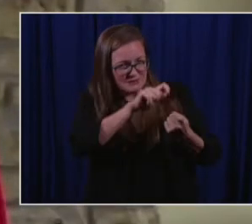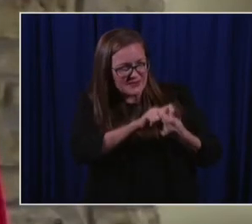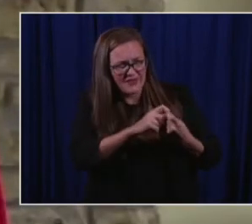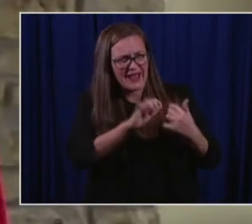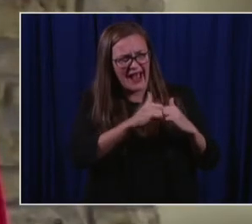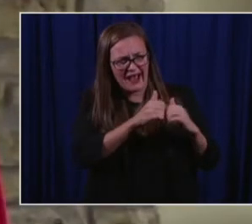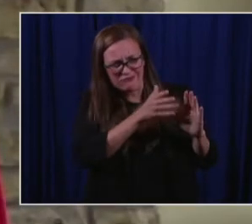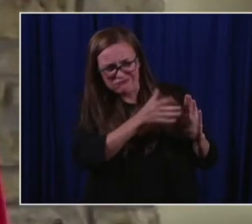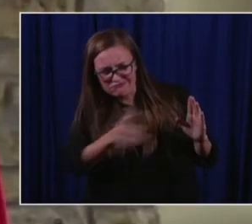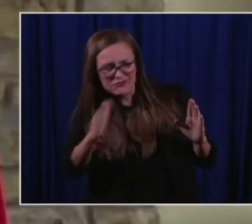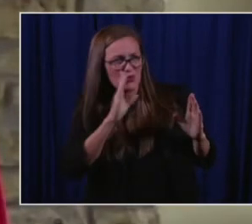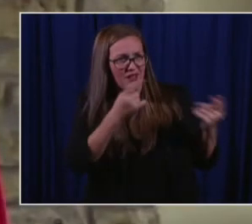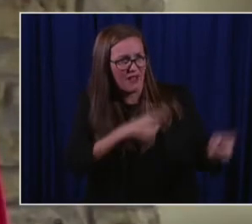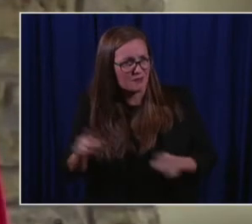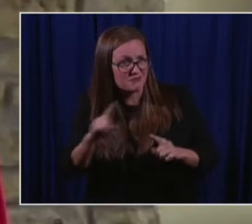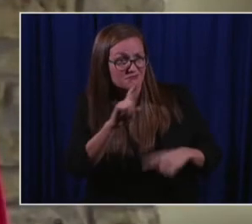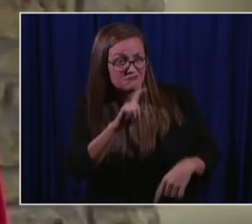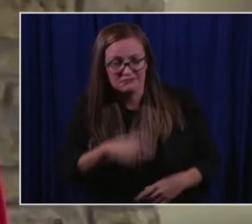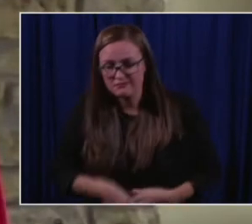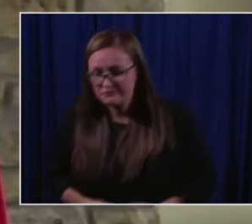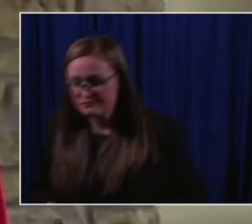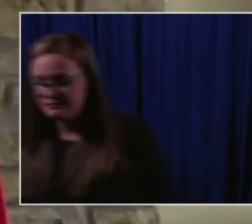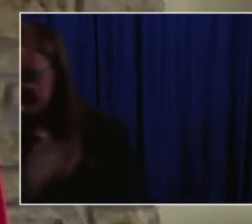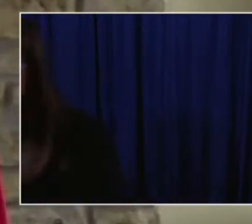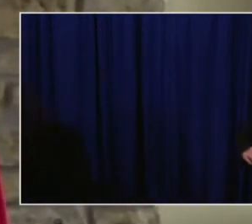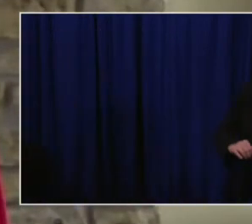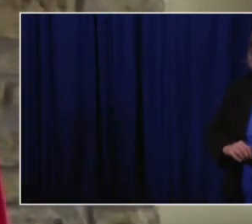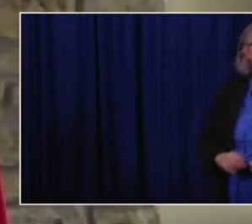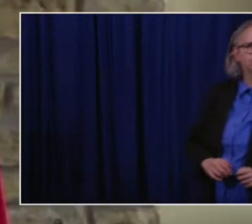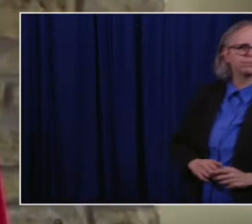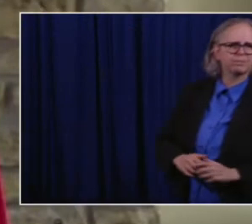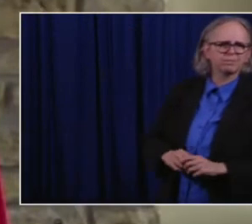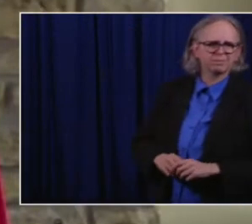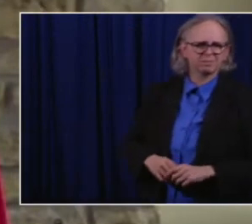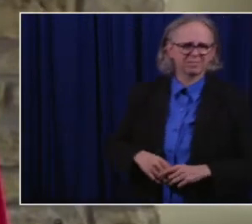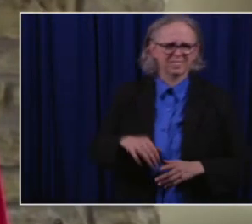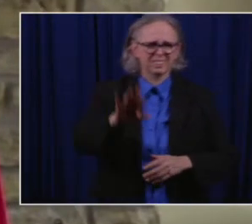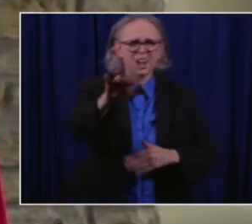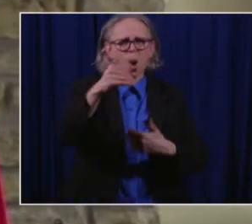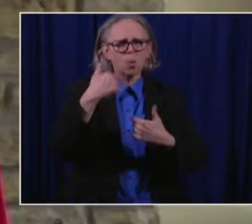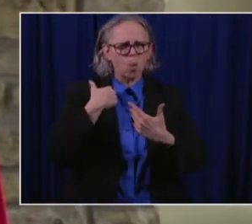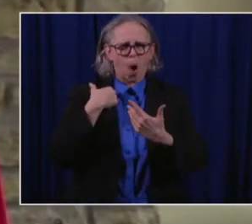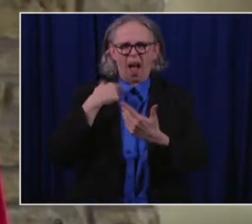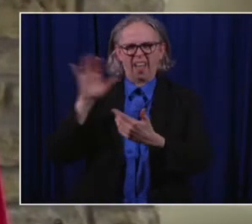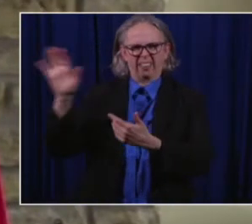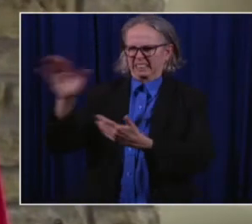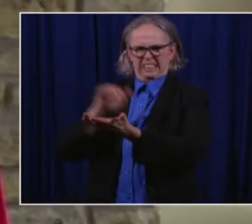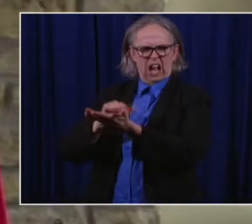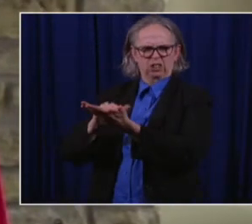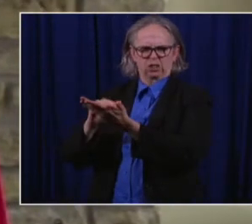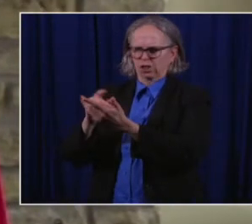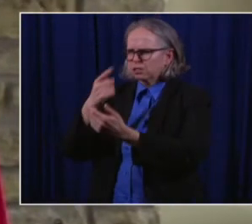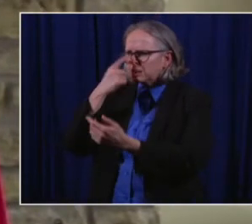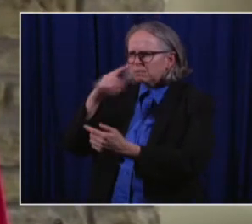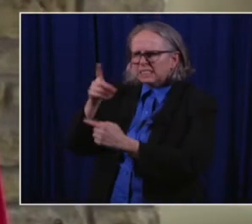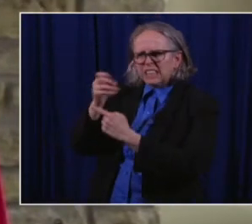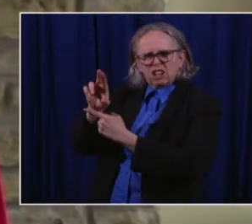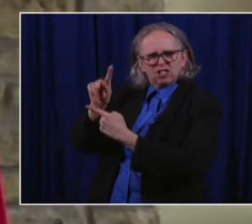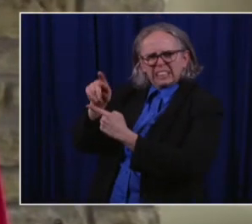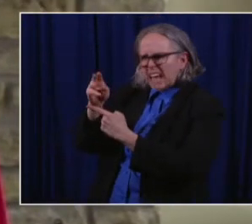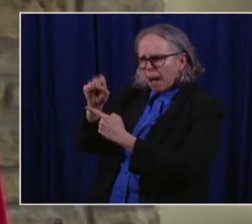Dr. Thomas or Dr. Vanderhoff, either one. Dr. Thomas, you want to take that? I think you're still up. I am here,